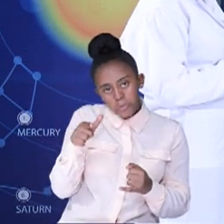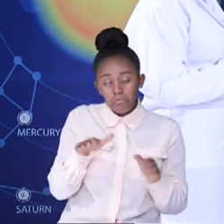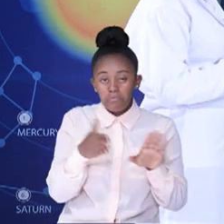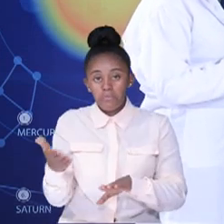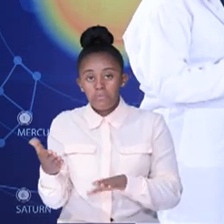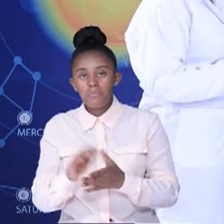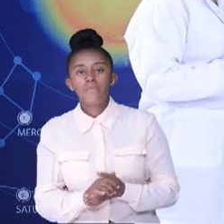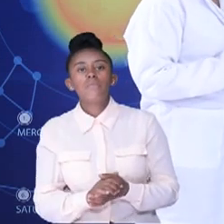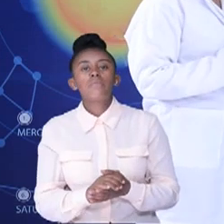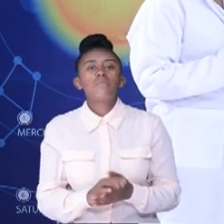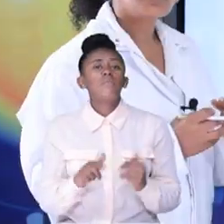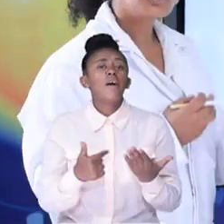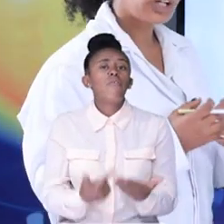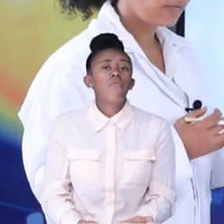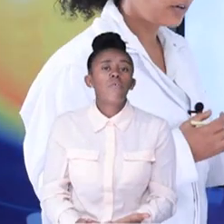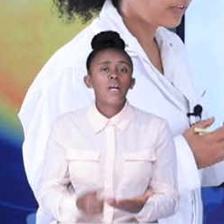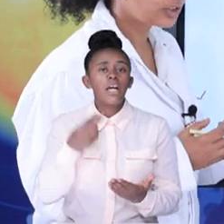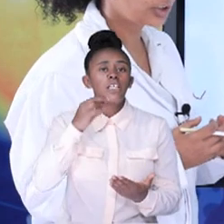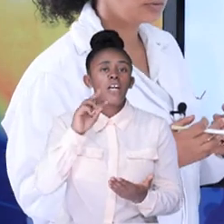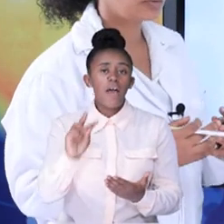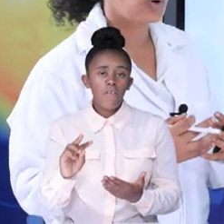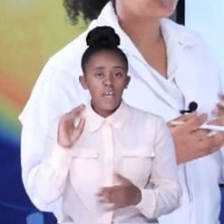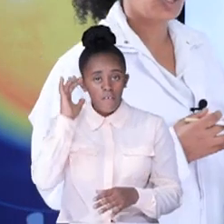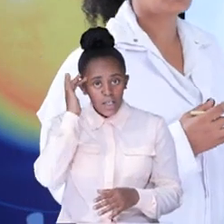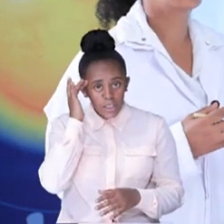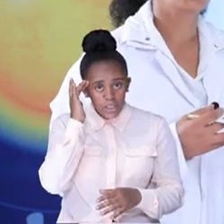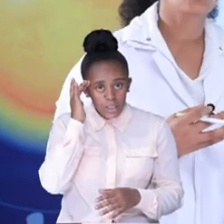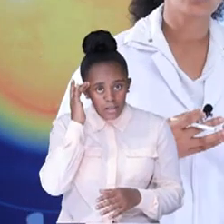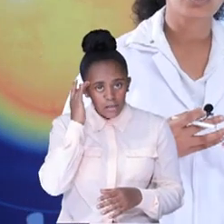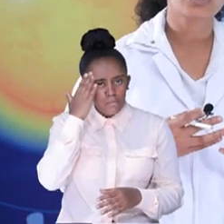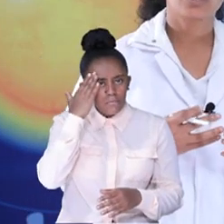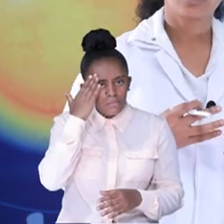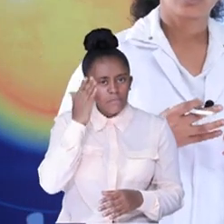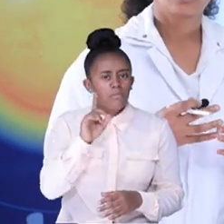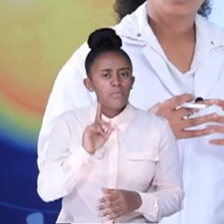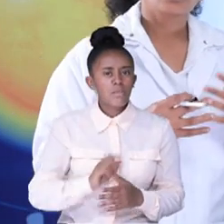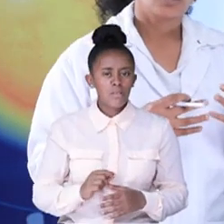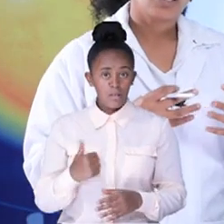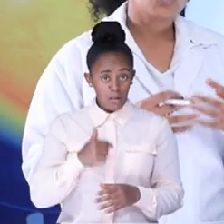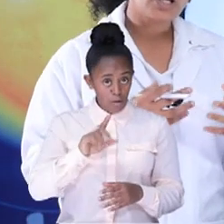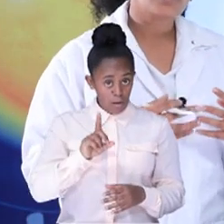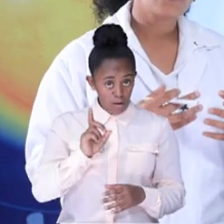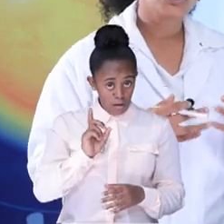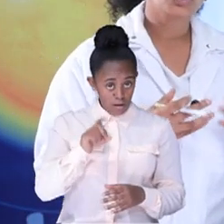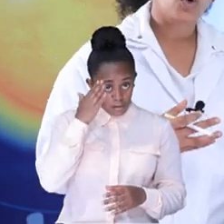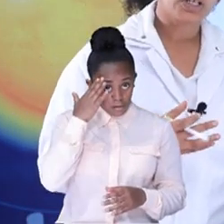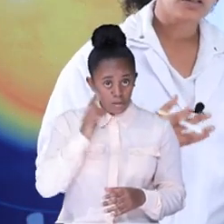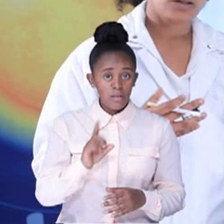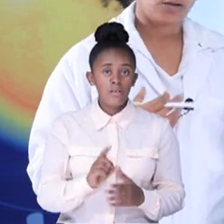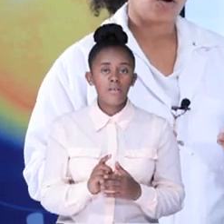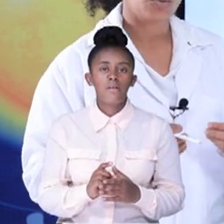die. Therefore, in HIV infection, what we have to know is as soon as